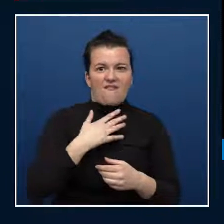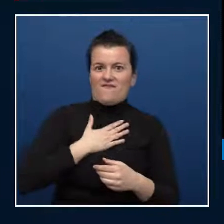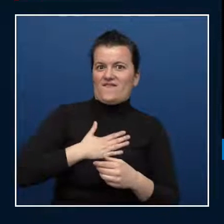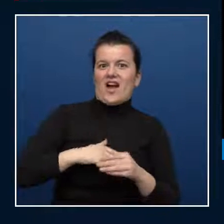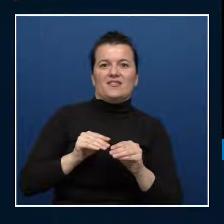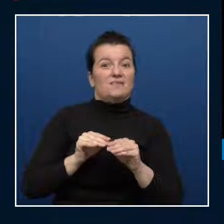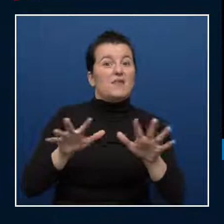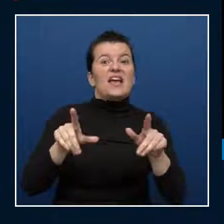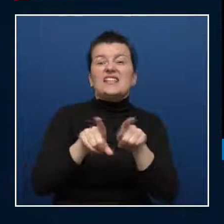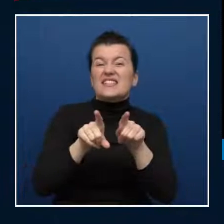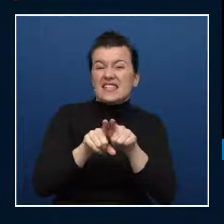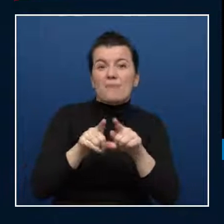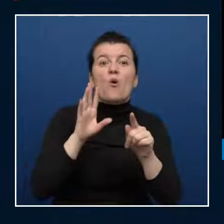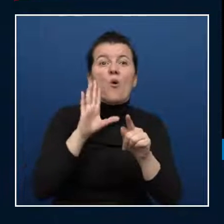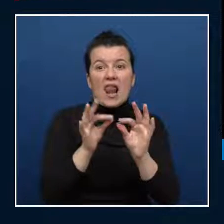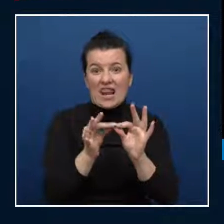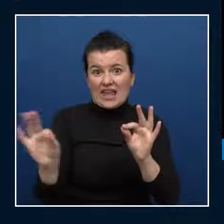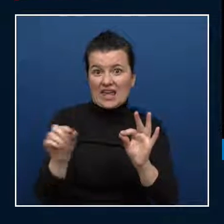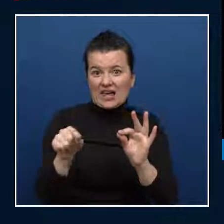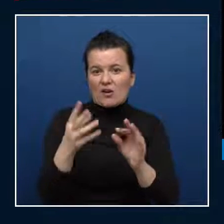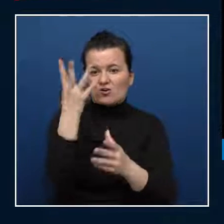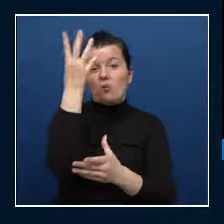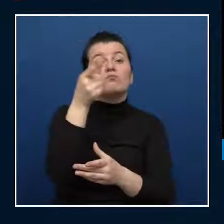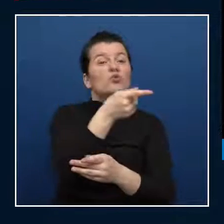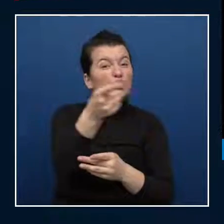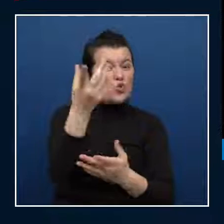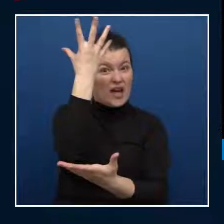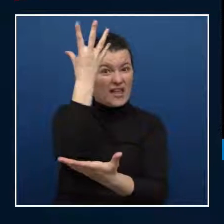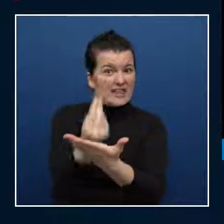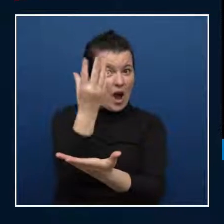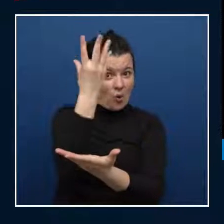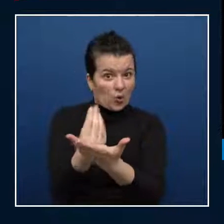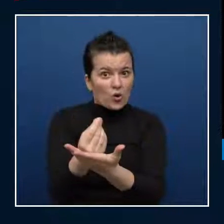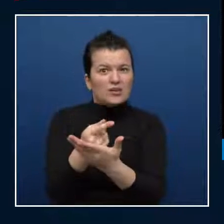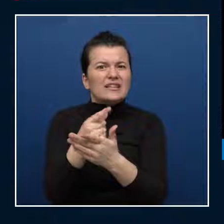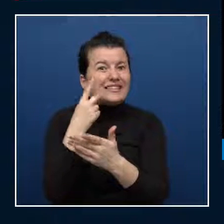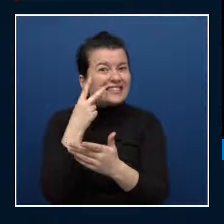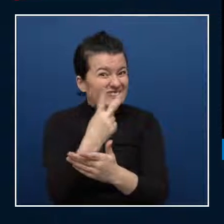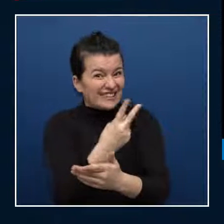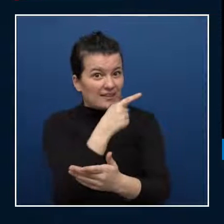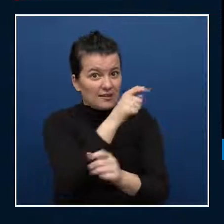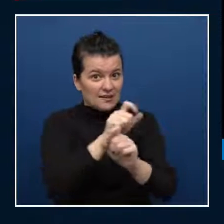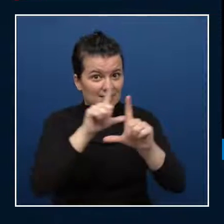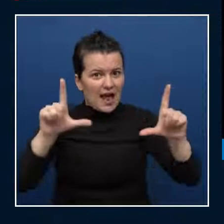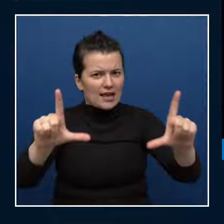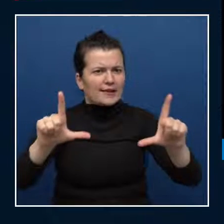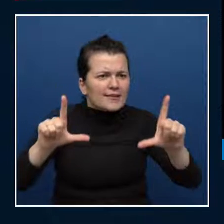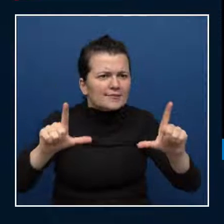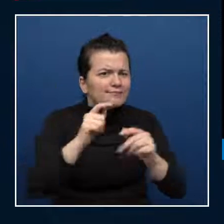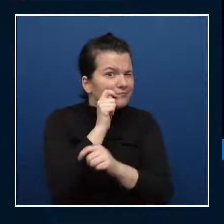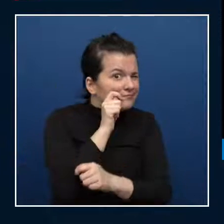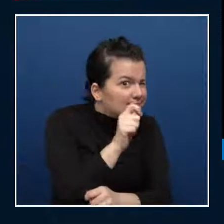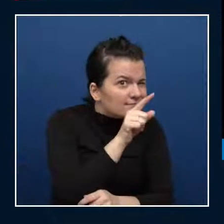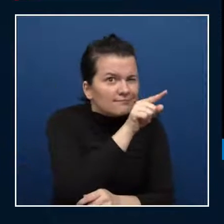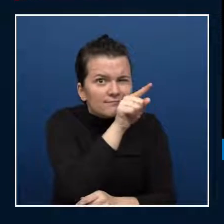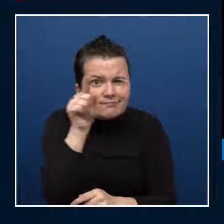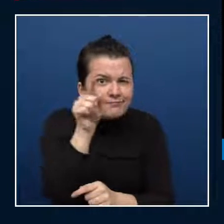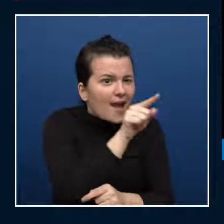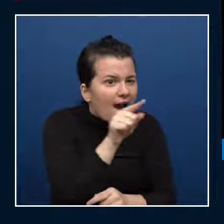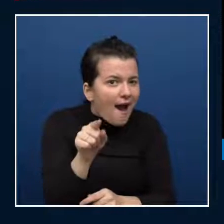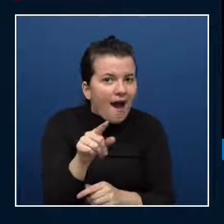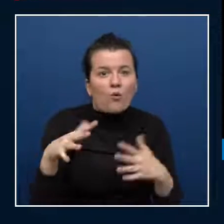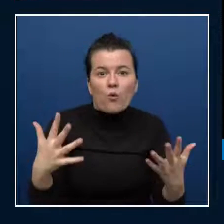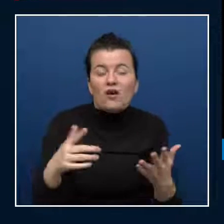my presentation. So if you want to look at this in a bit more detail, then you can do. But basically what Traffic Manager helps your customer or